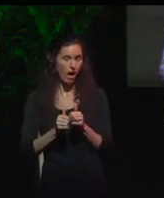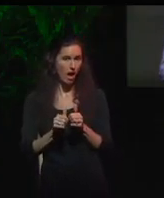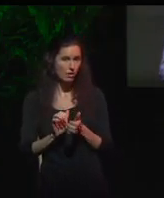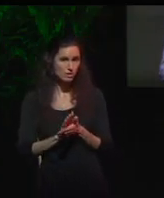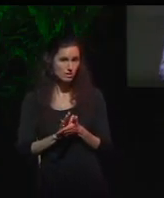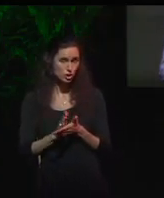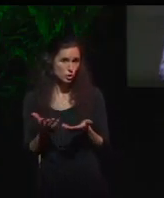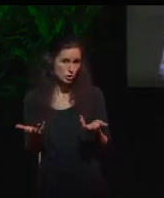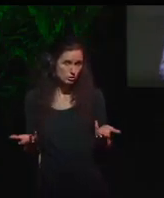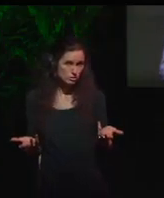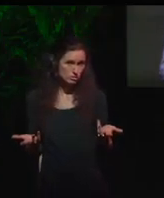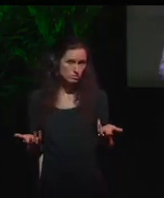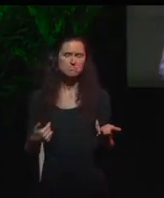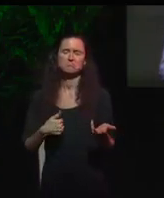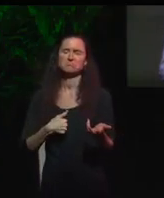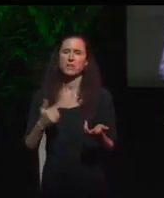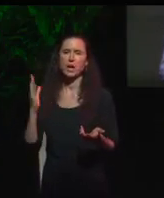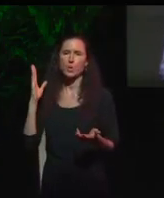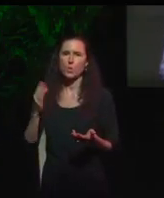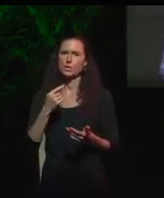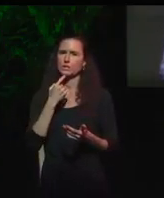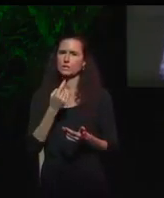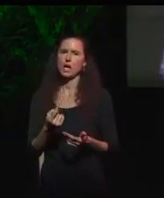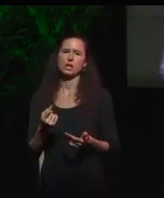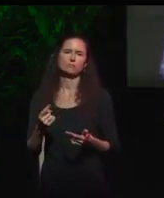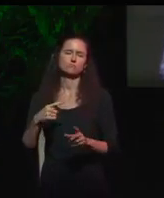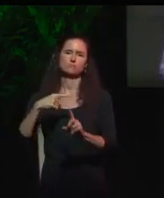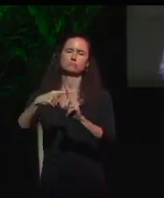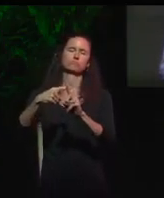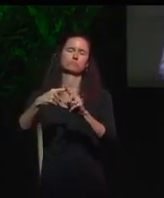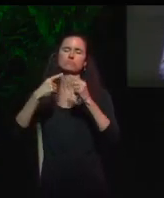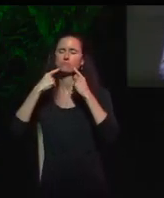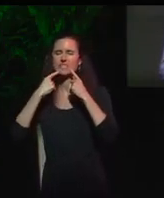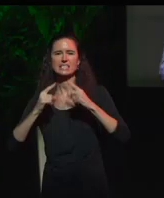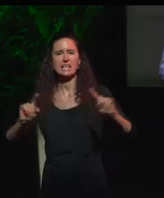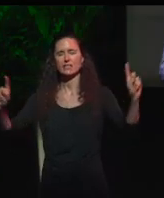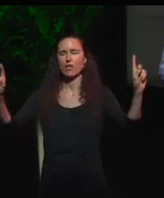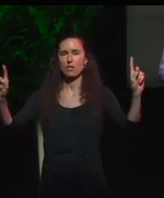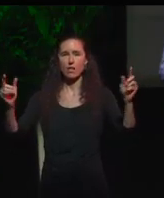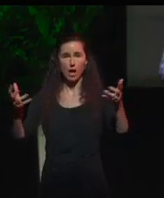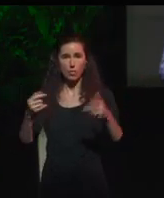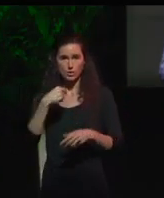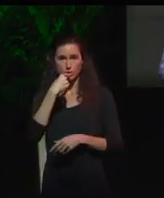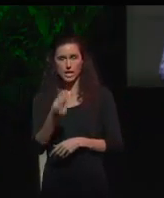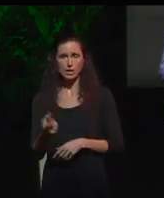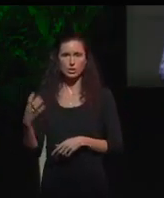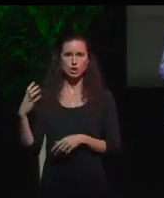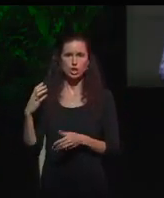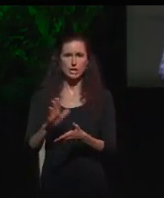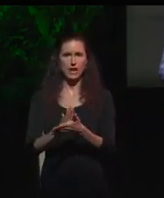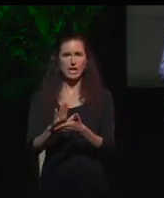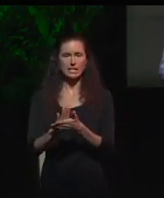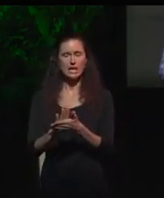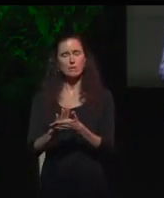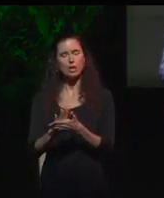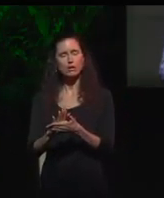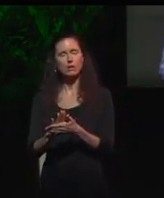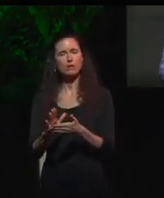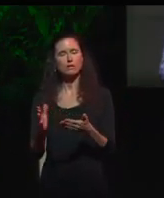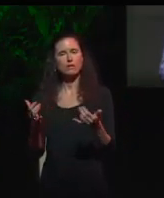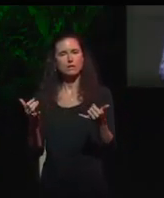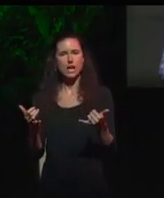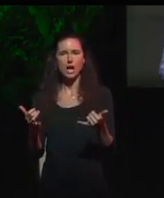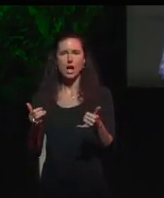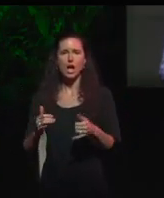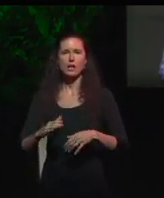institution? I would say with flying colors. I want to tell you, as your chief academic officer, I am filled